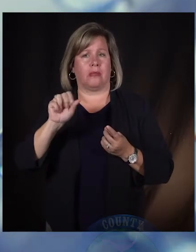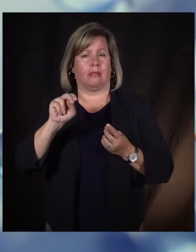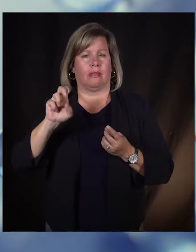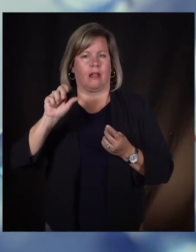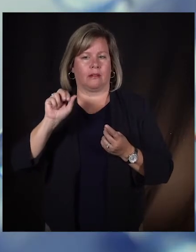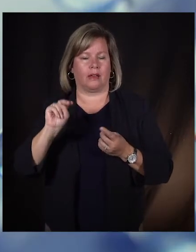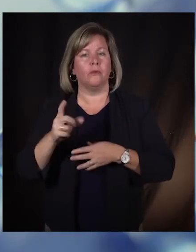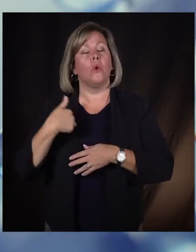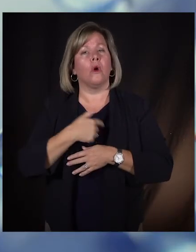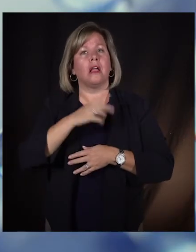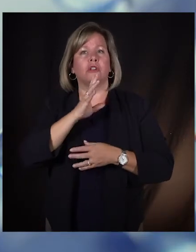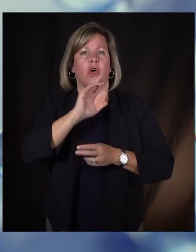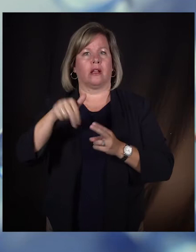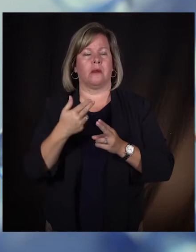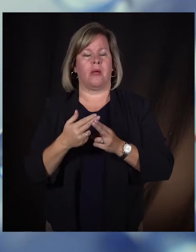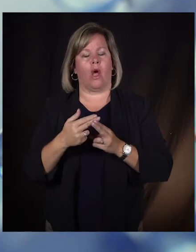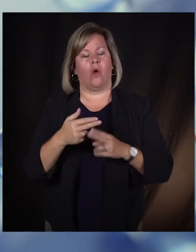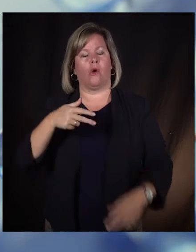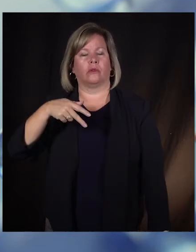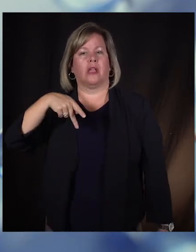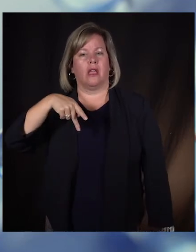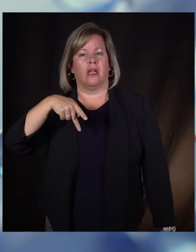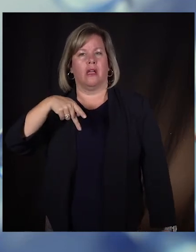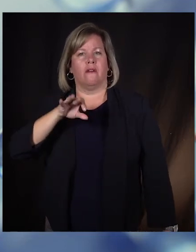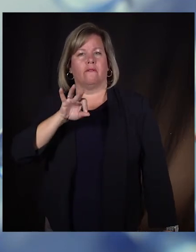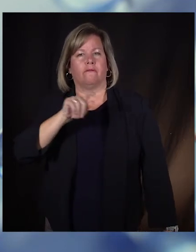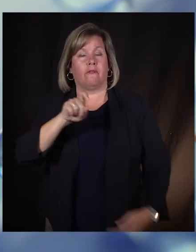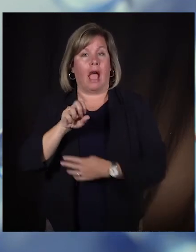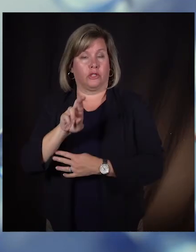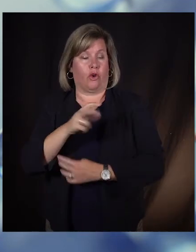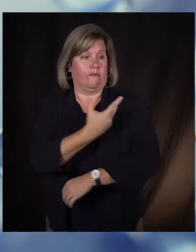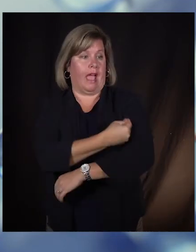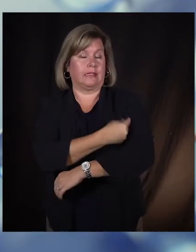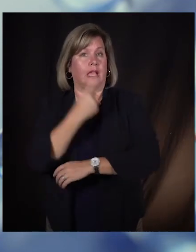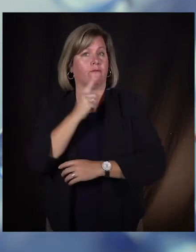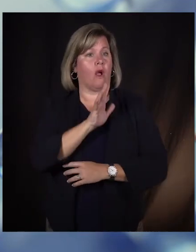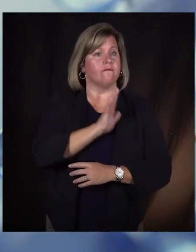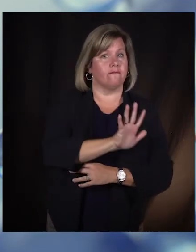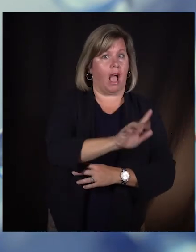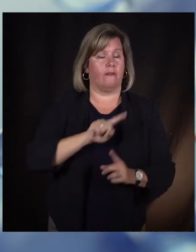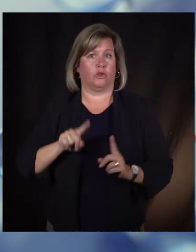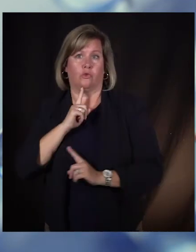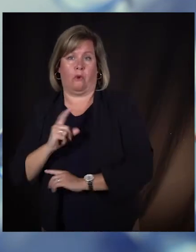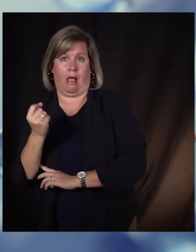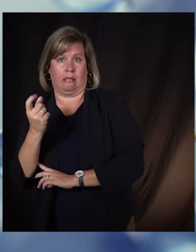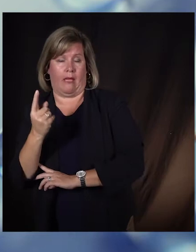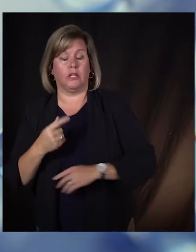and the vaccine for the 5 through 11-year-olds. So as of October 6th, here in Kent County, we're seeing an average